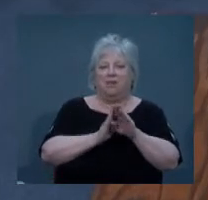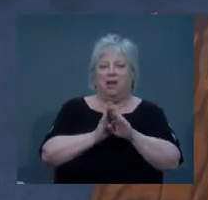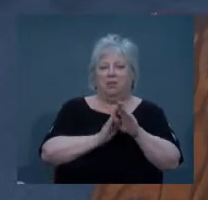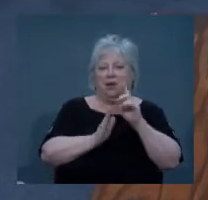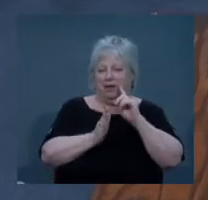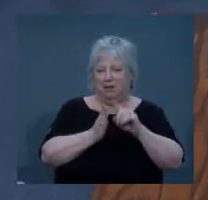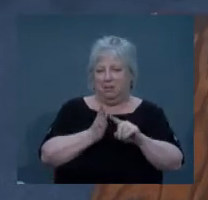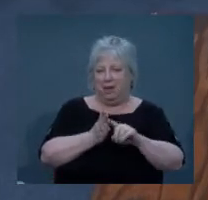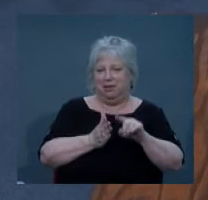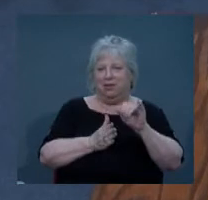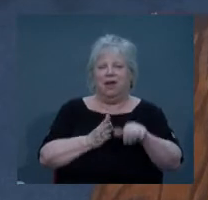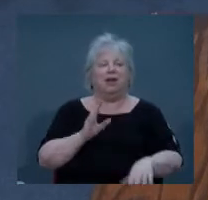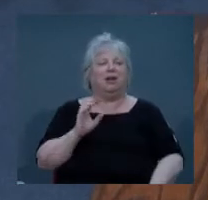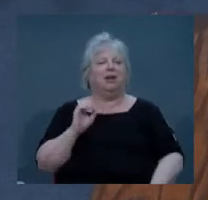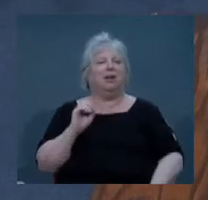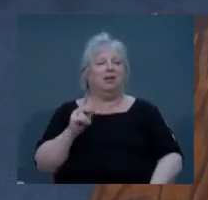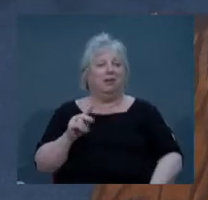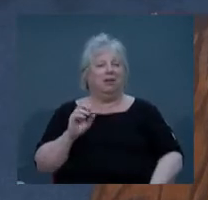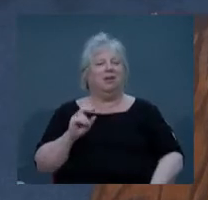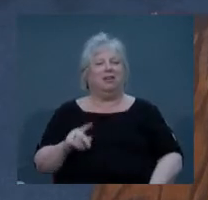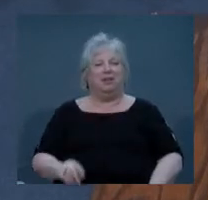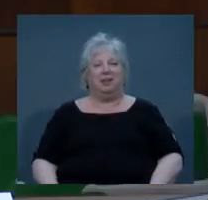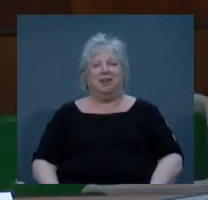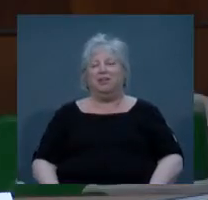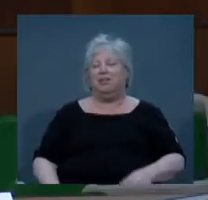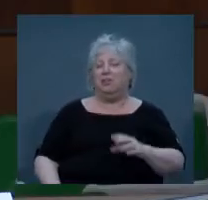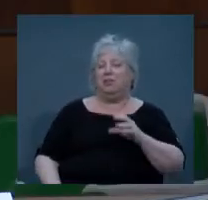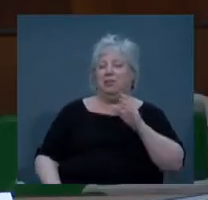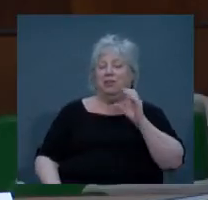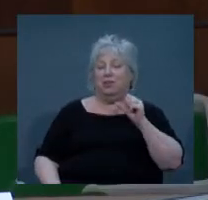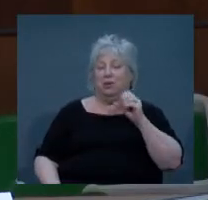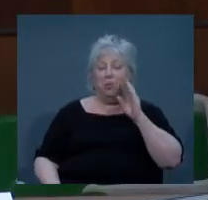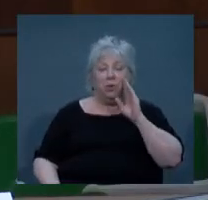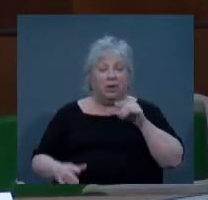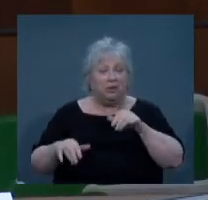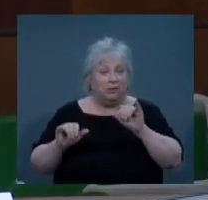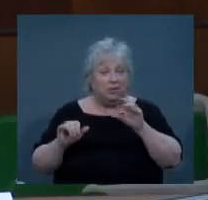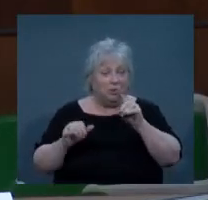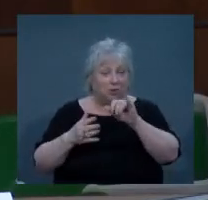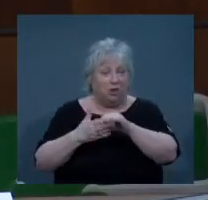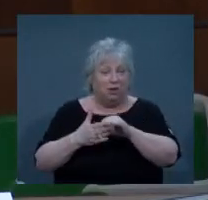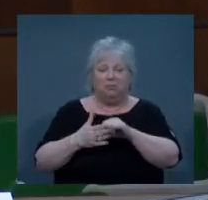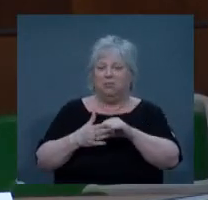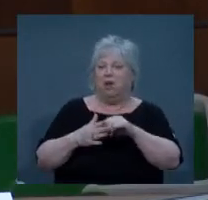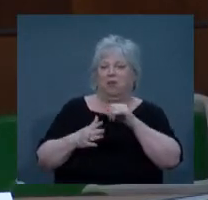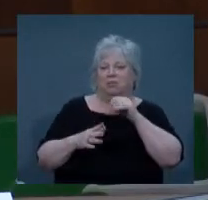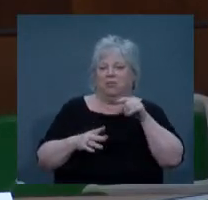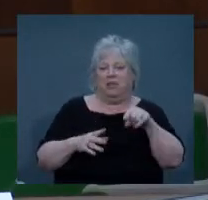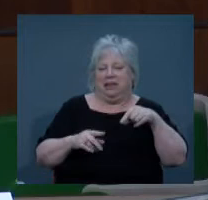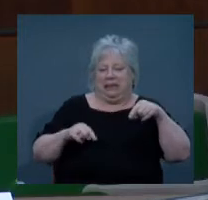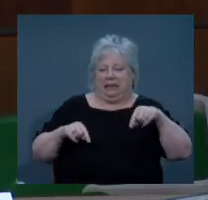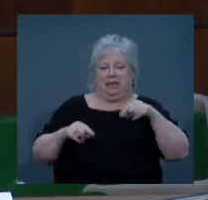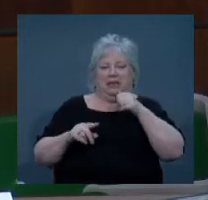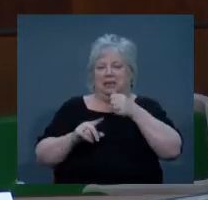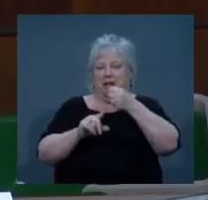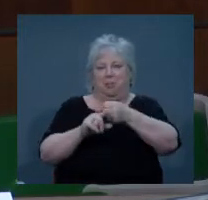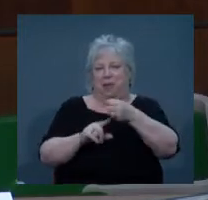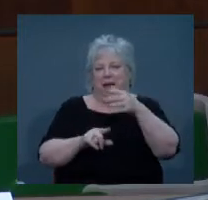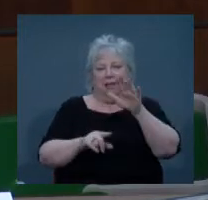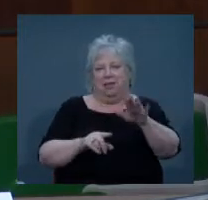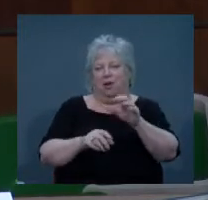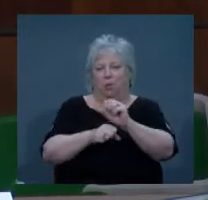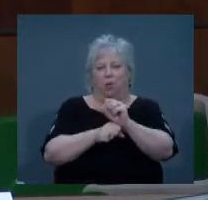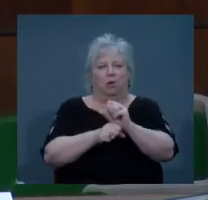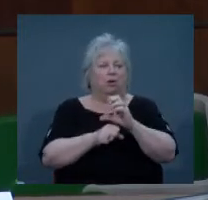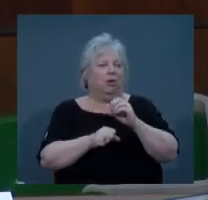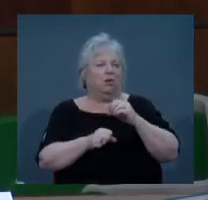Okay. All right, so will they still do that, or Yeah, does this change? this doesn't impact what they do at all. Okay, so I guess I